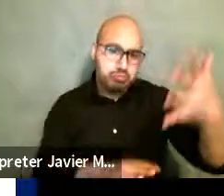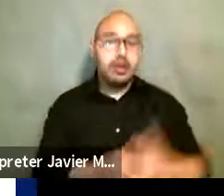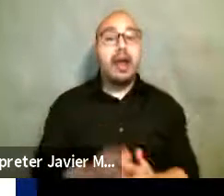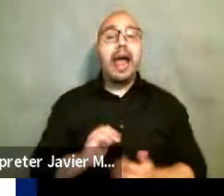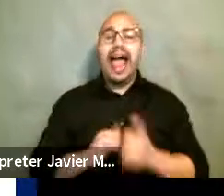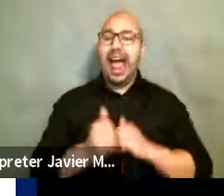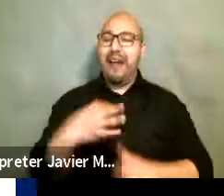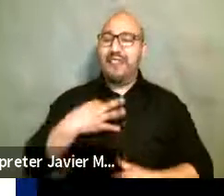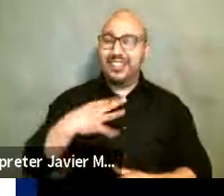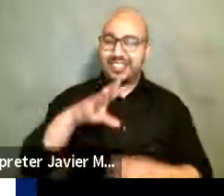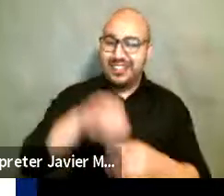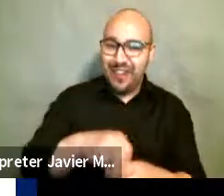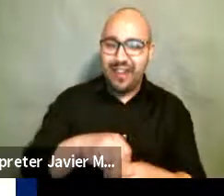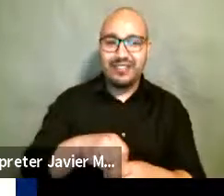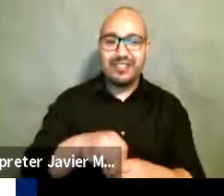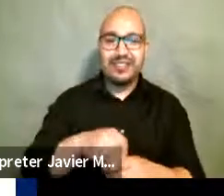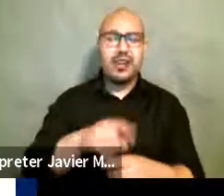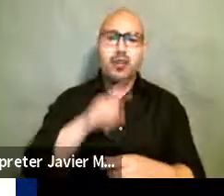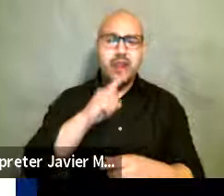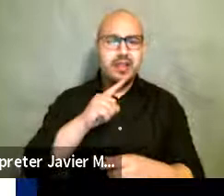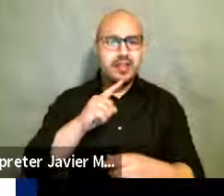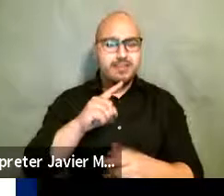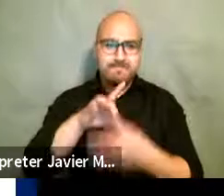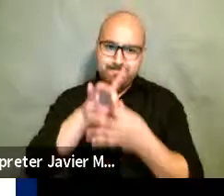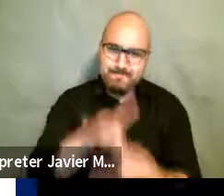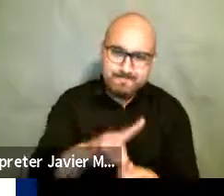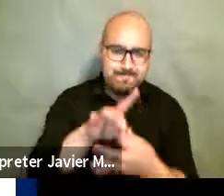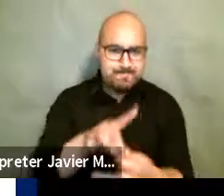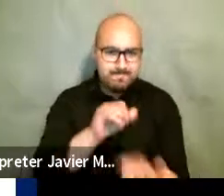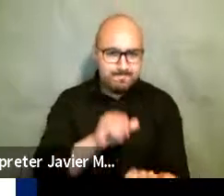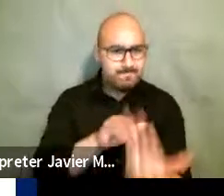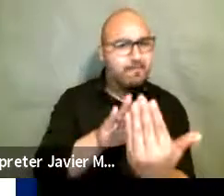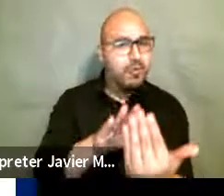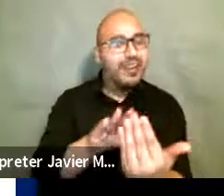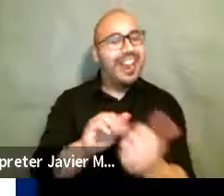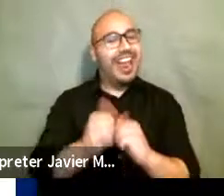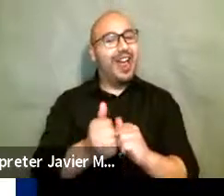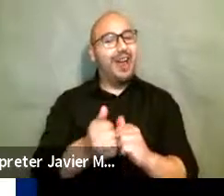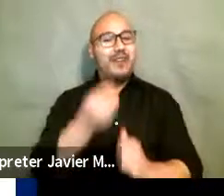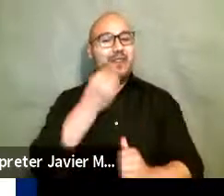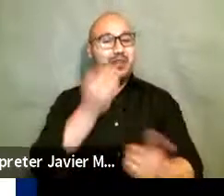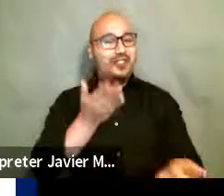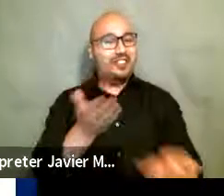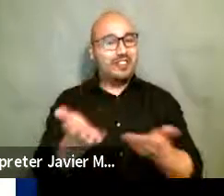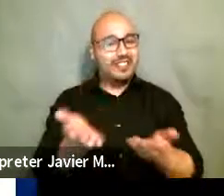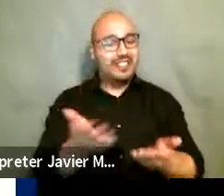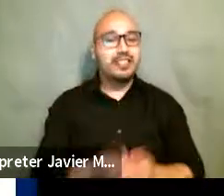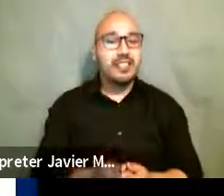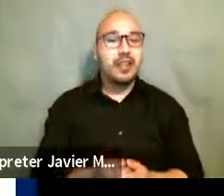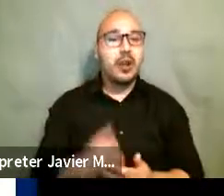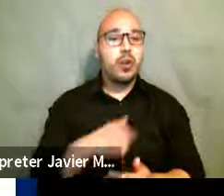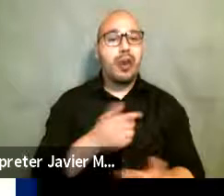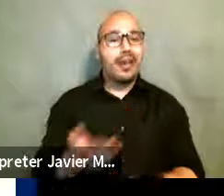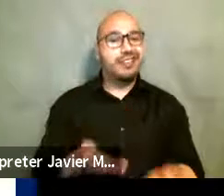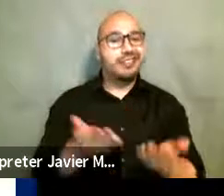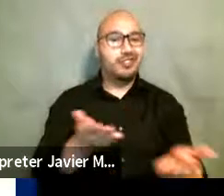involved here is a real tangible way to give back to your community is through our food services. We serve 3 hot meals